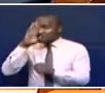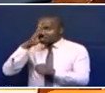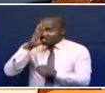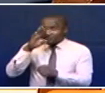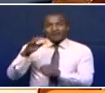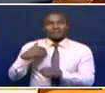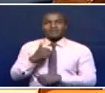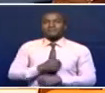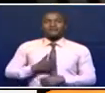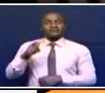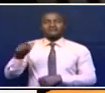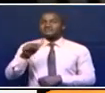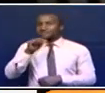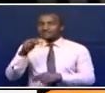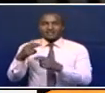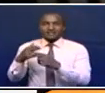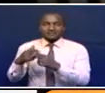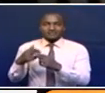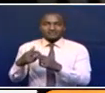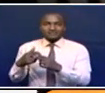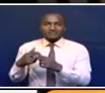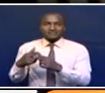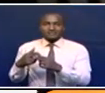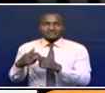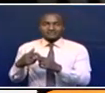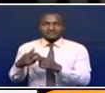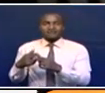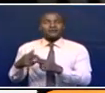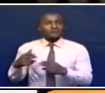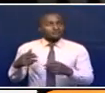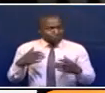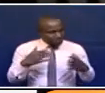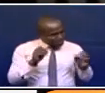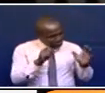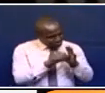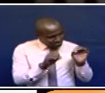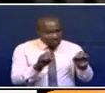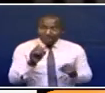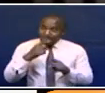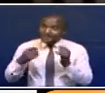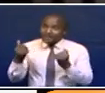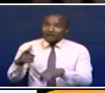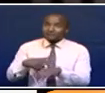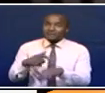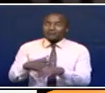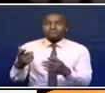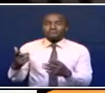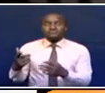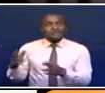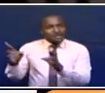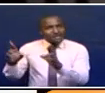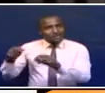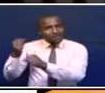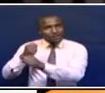don't. That's not a name. Oh, come on. Right? No. You know me? Yeah. People. So, it's time to roll up the sleeves for